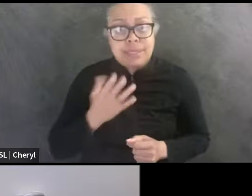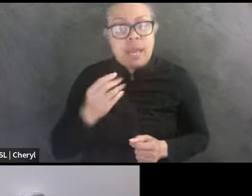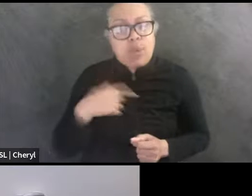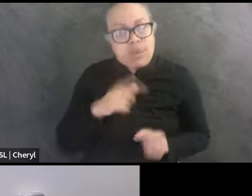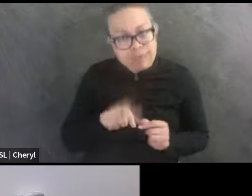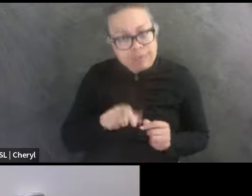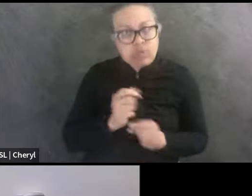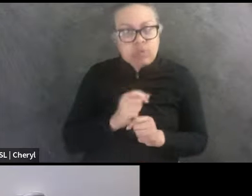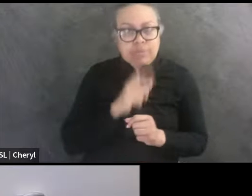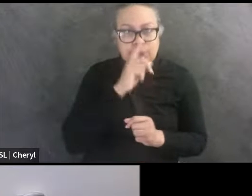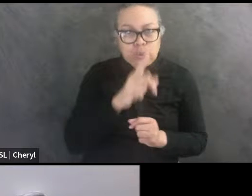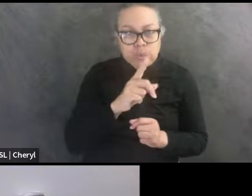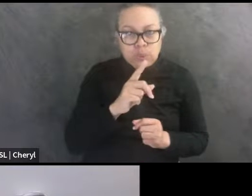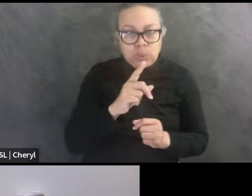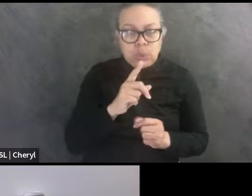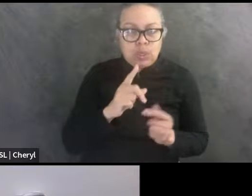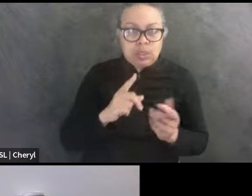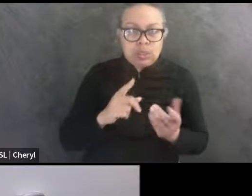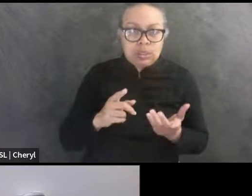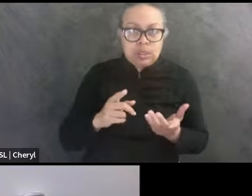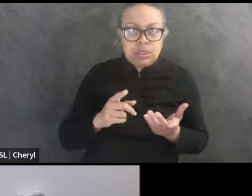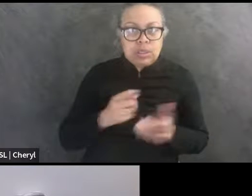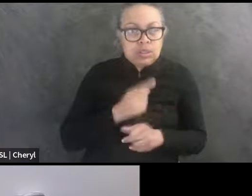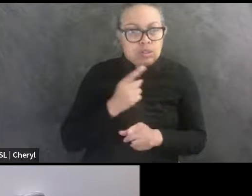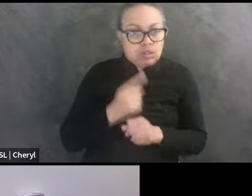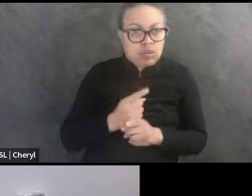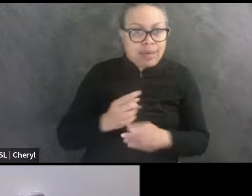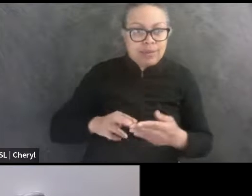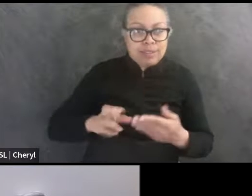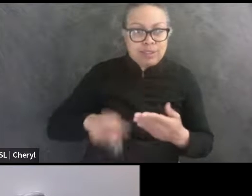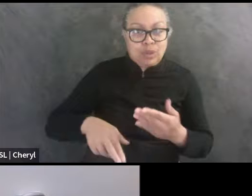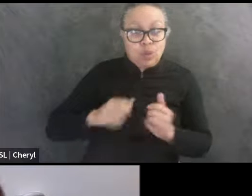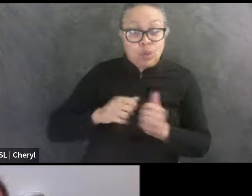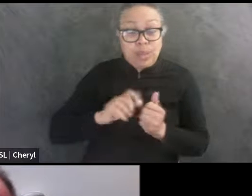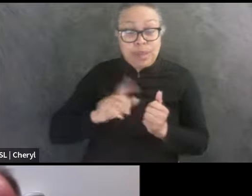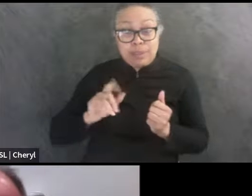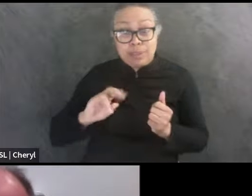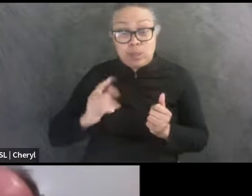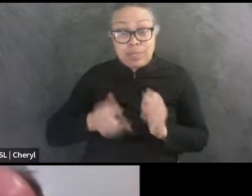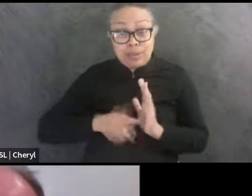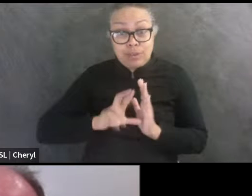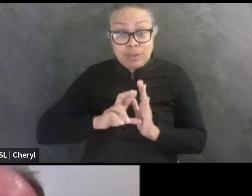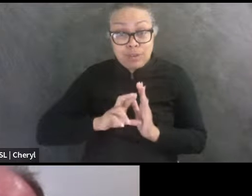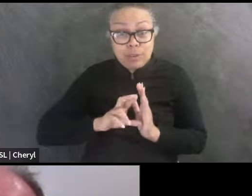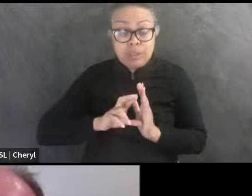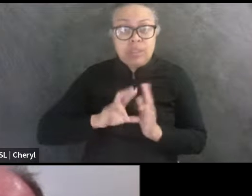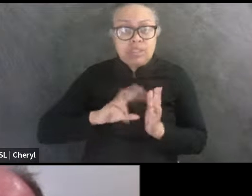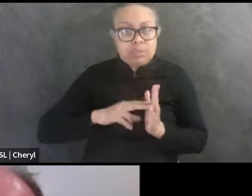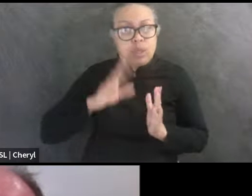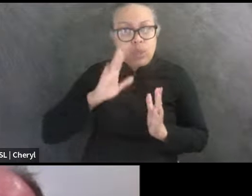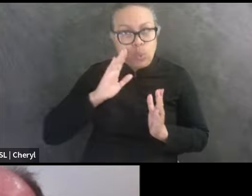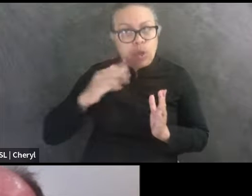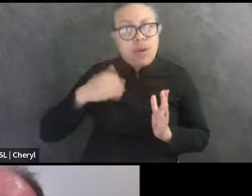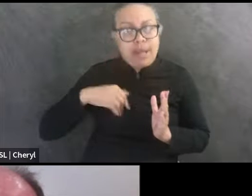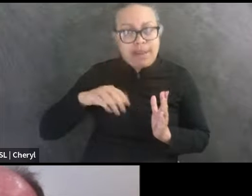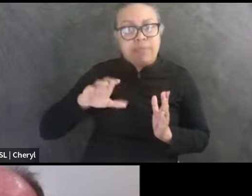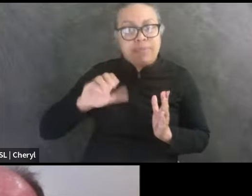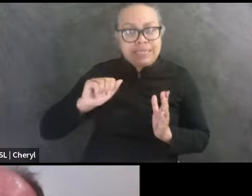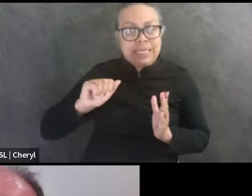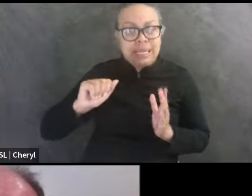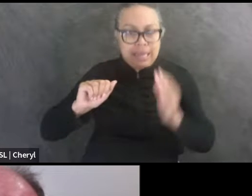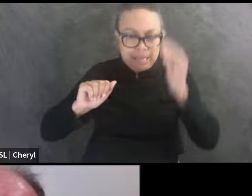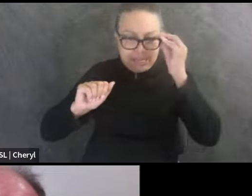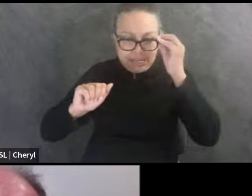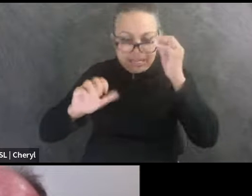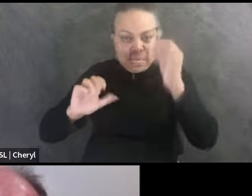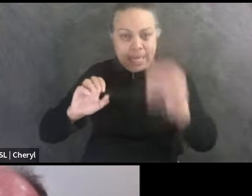that the right result of these zoning reviews is that there needs to be a BZA case, to go